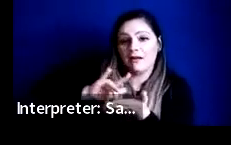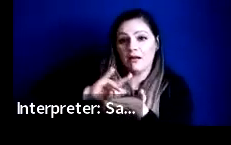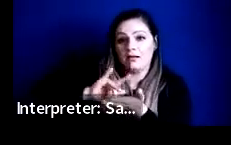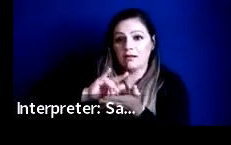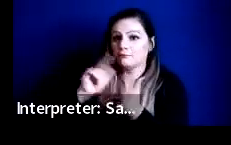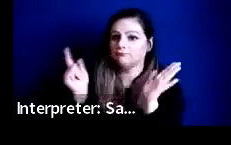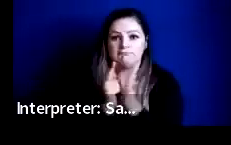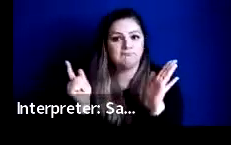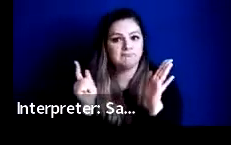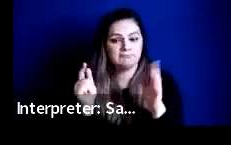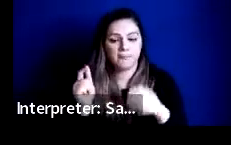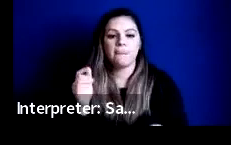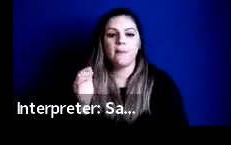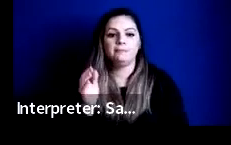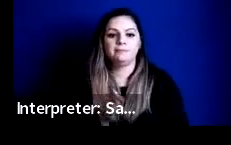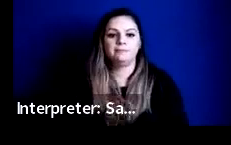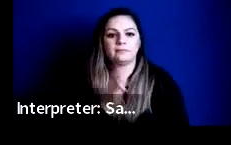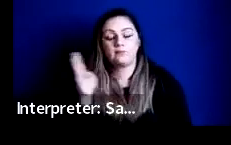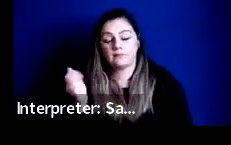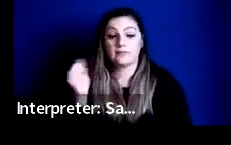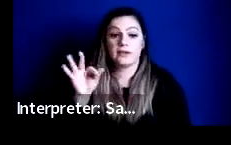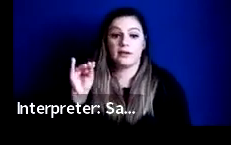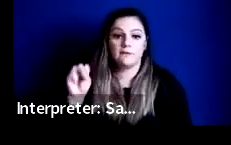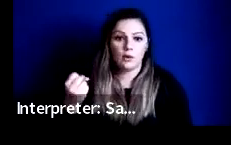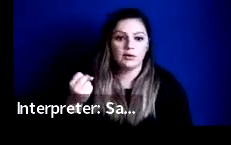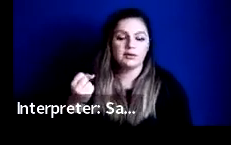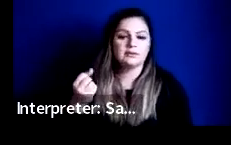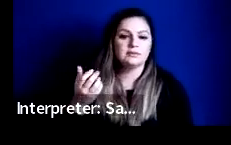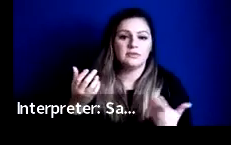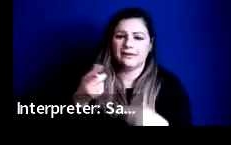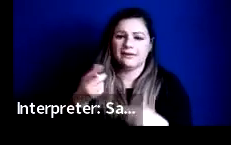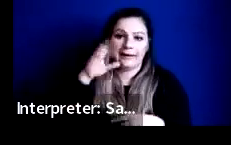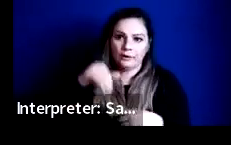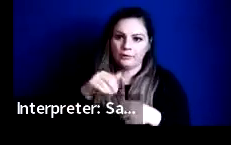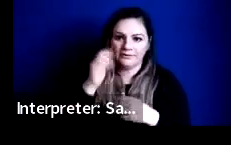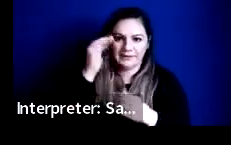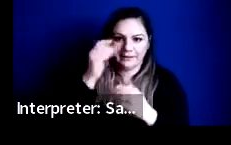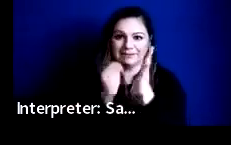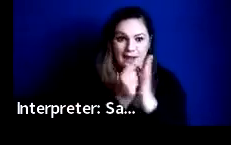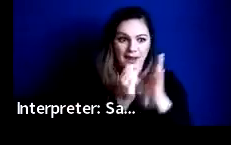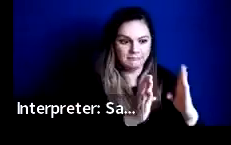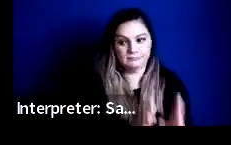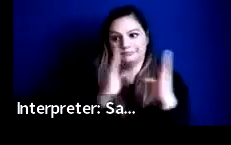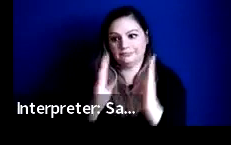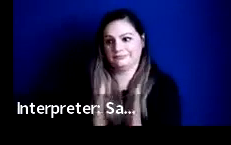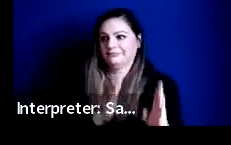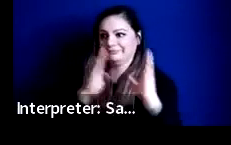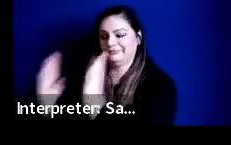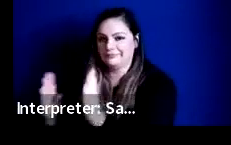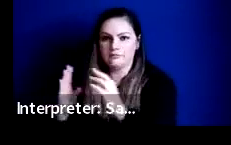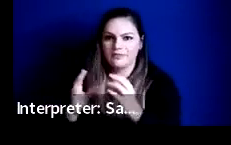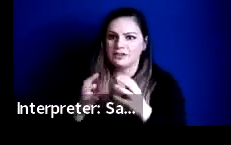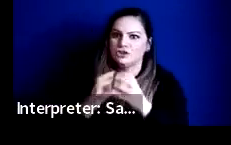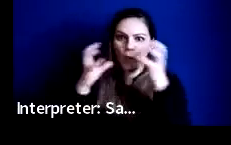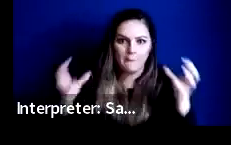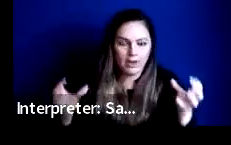of time. There really is so much that we can talk about when it comes to the history of opioid epidemic, but I thought it was